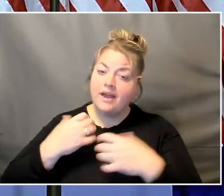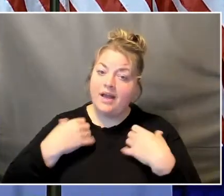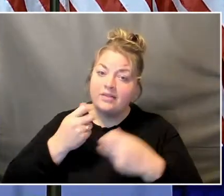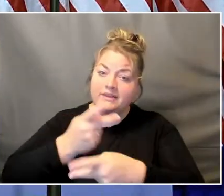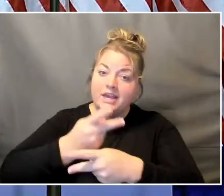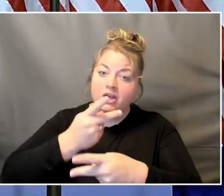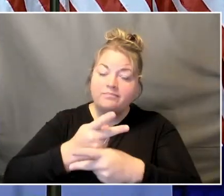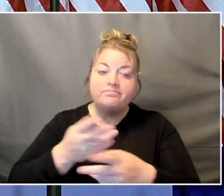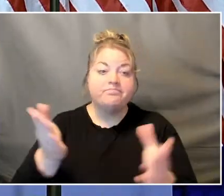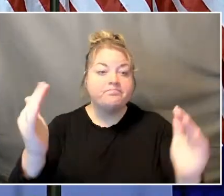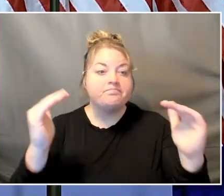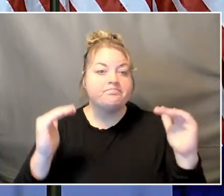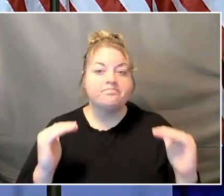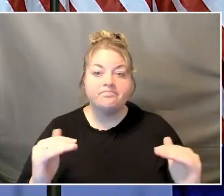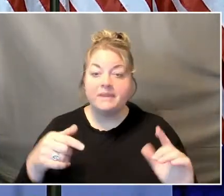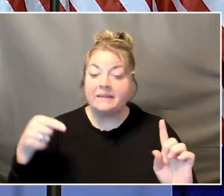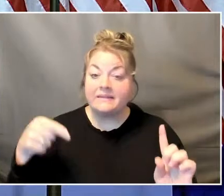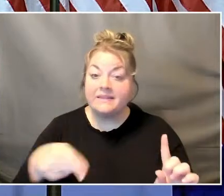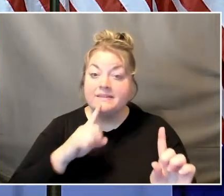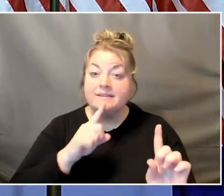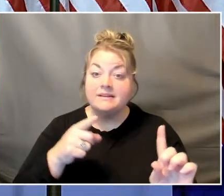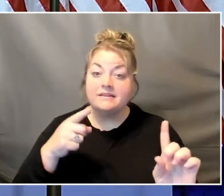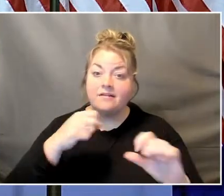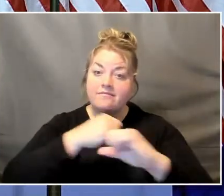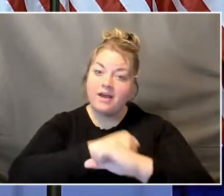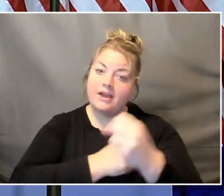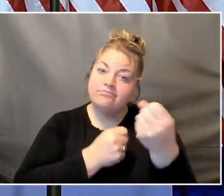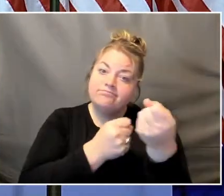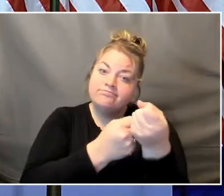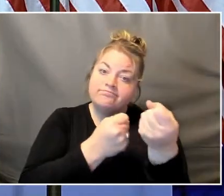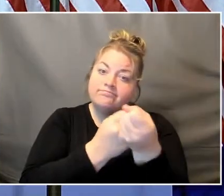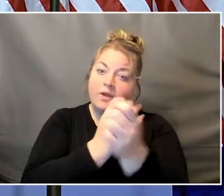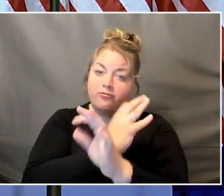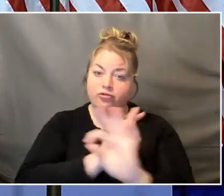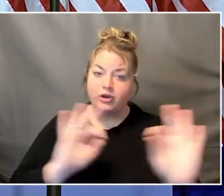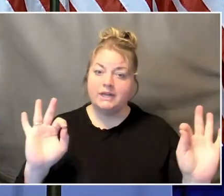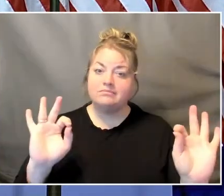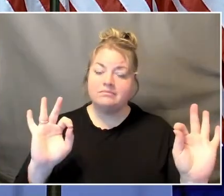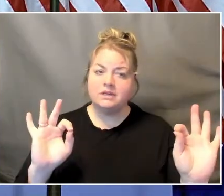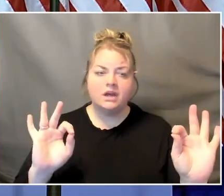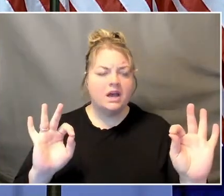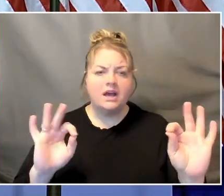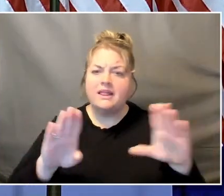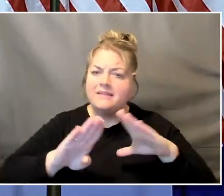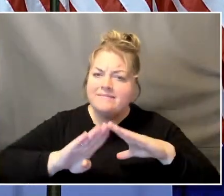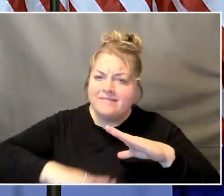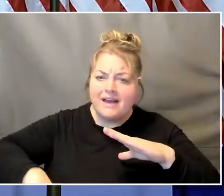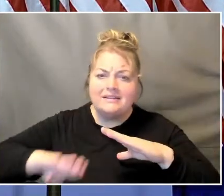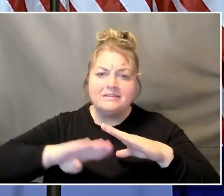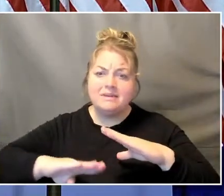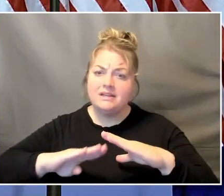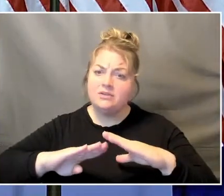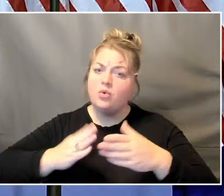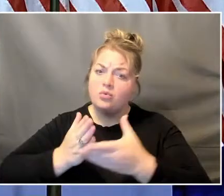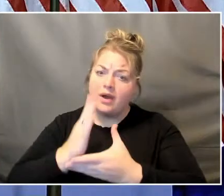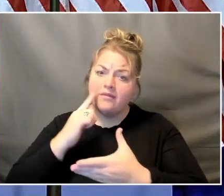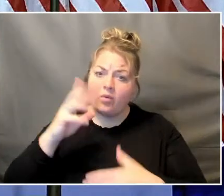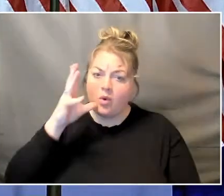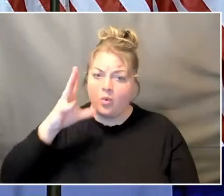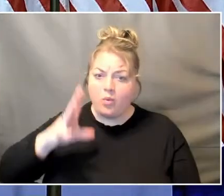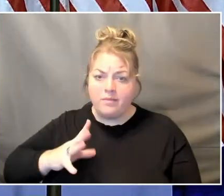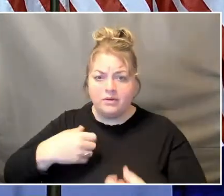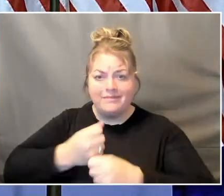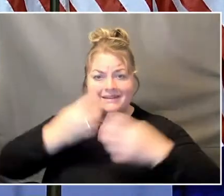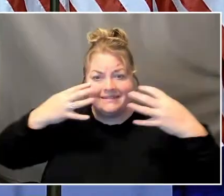this is a fight for freedom. The fundamental freedom of a woman to make decisions about her